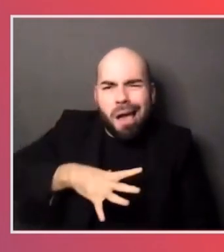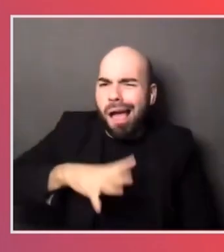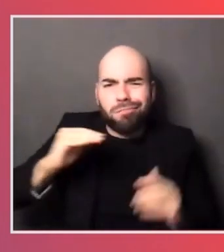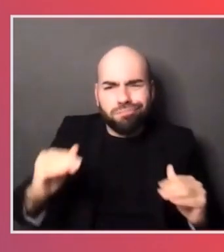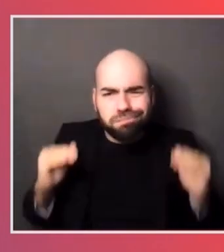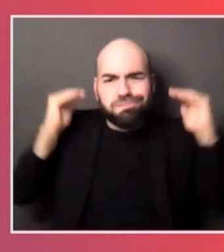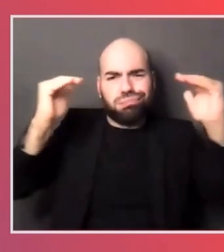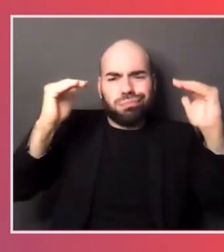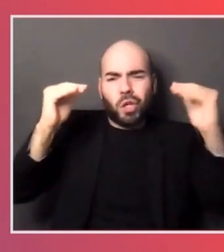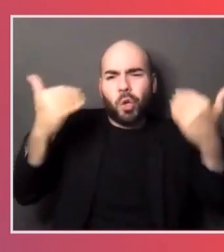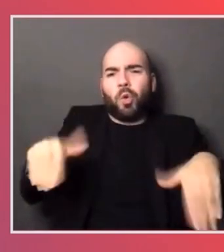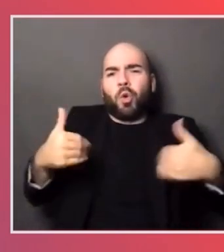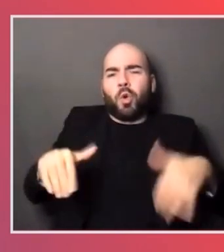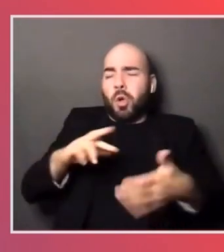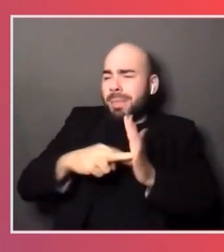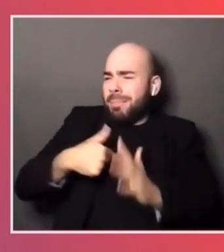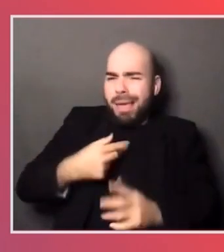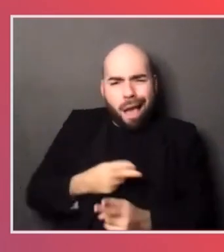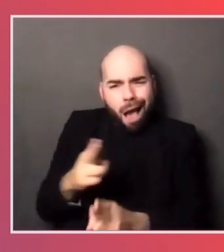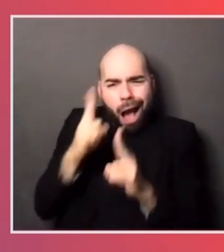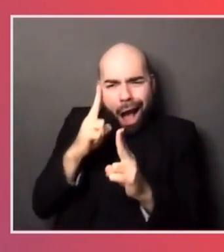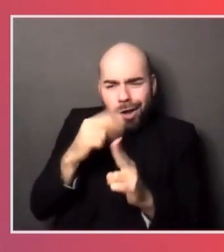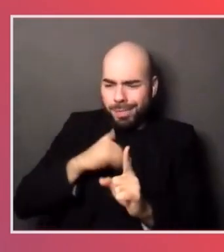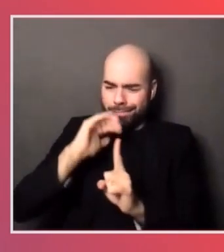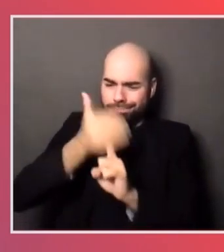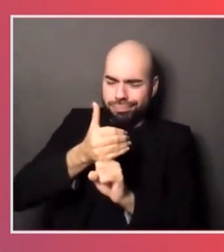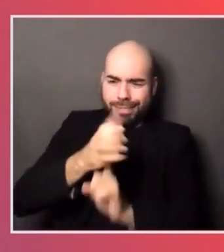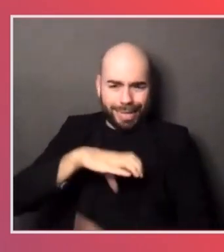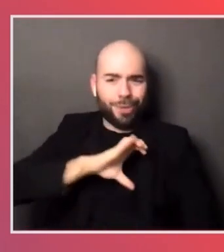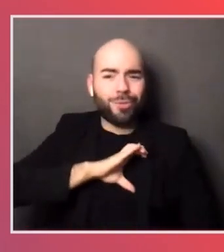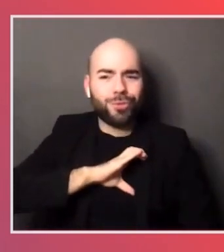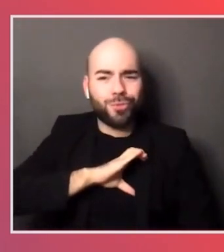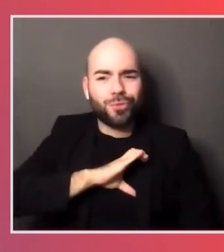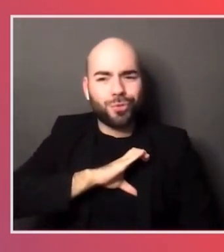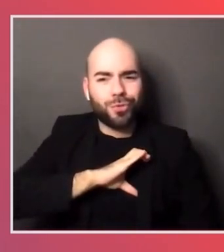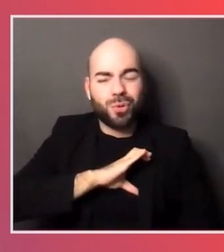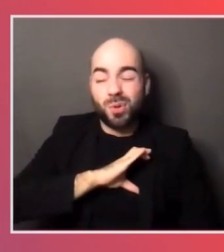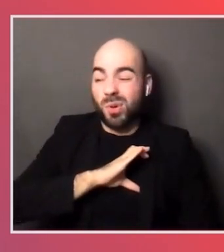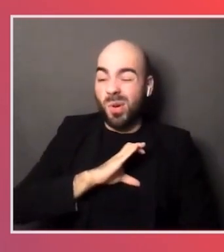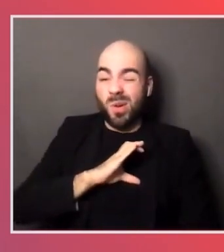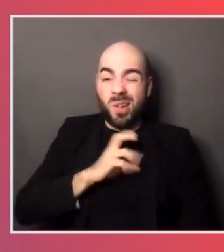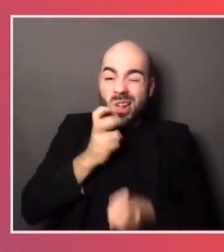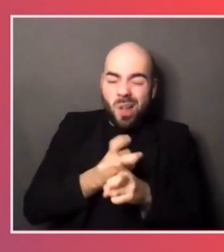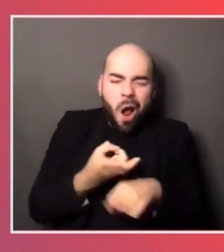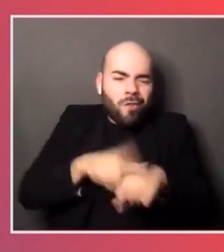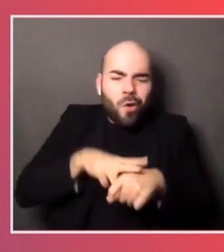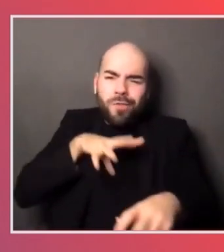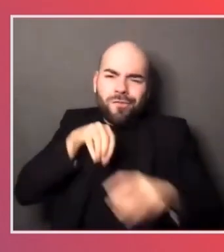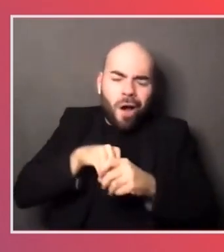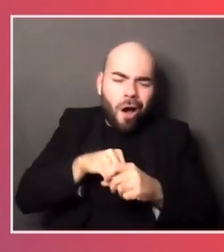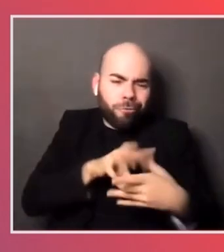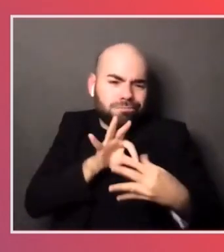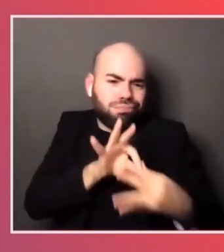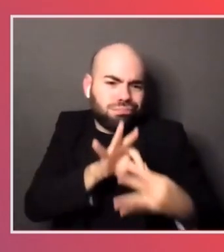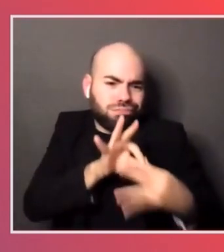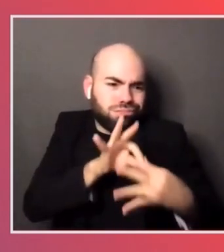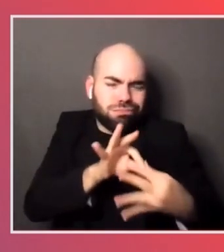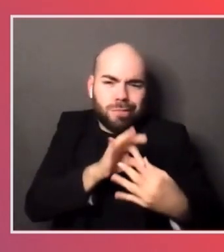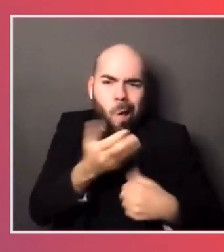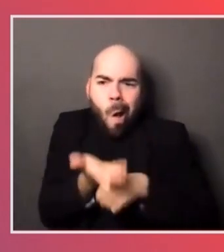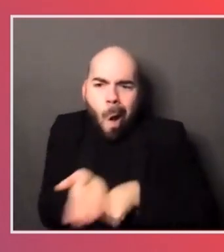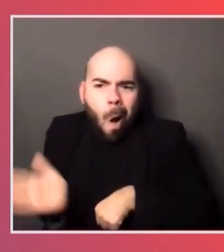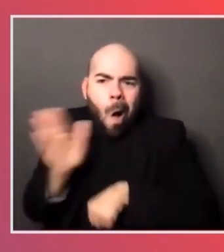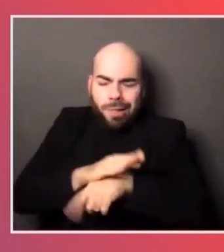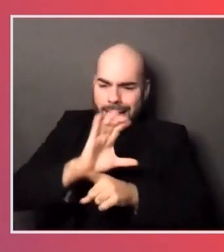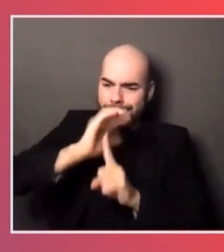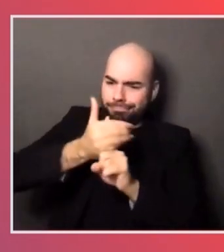not take a little piece of it home with you. You stay in that headspace all day. And I suppose he's someone that you